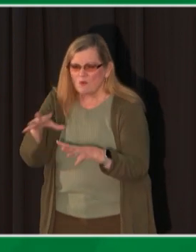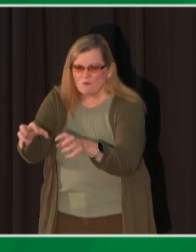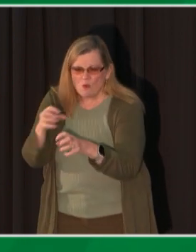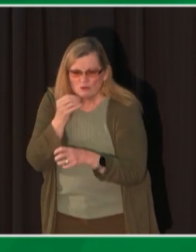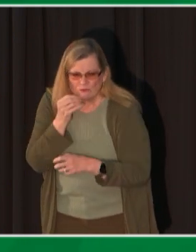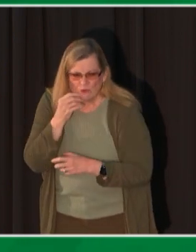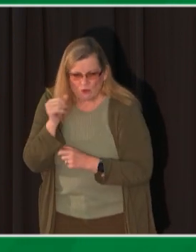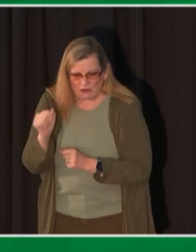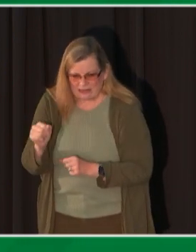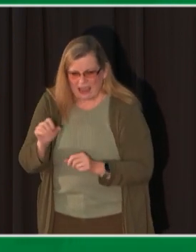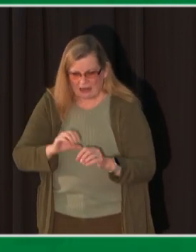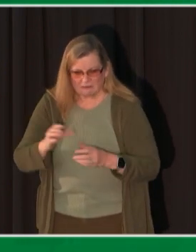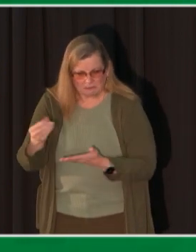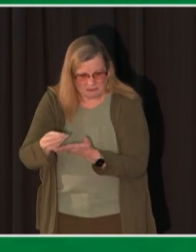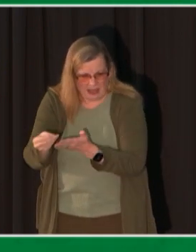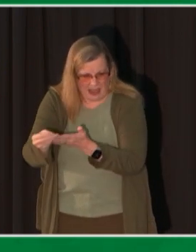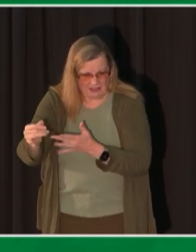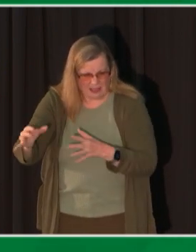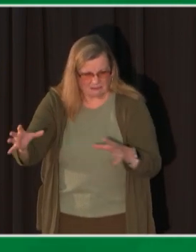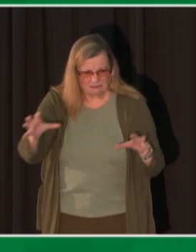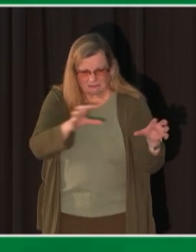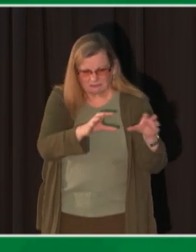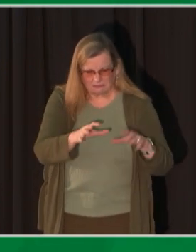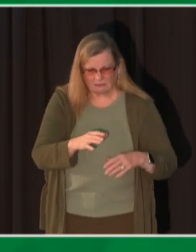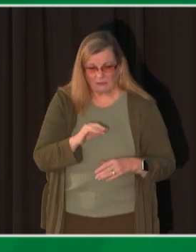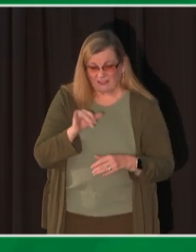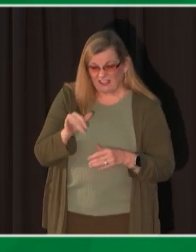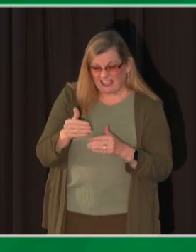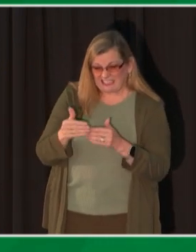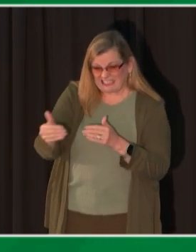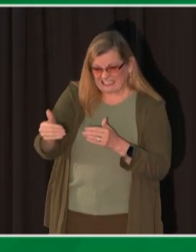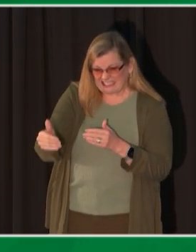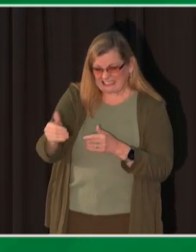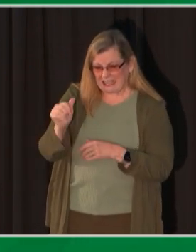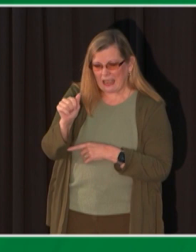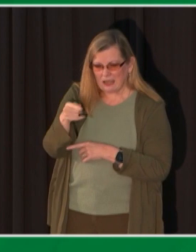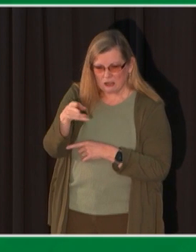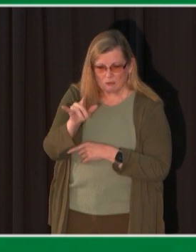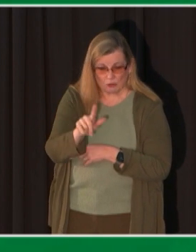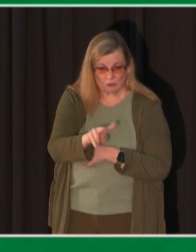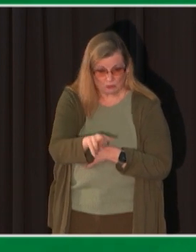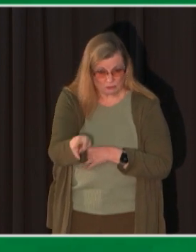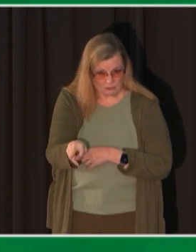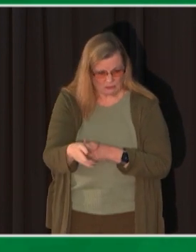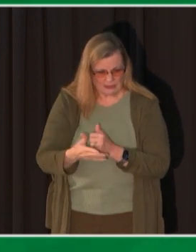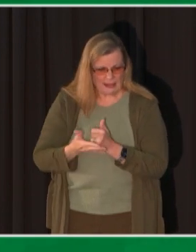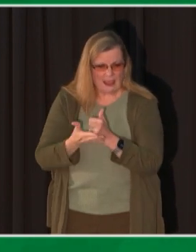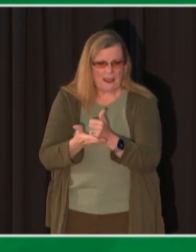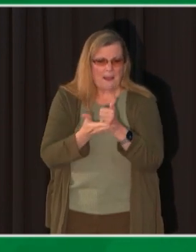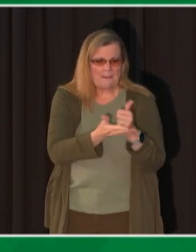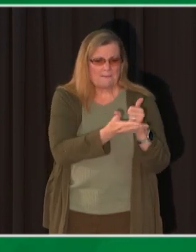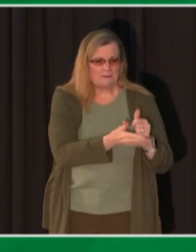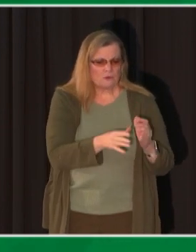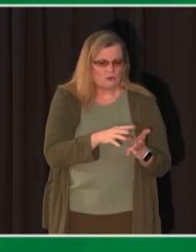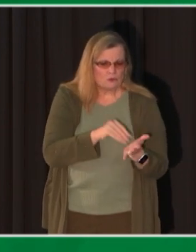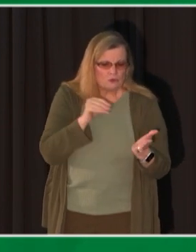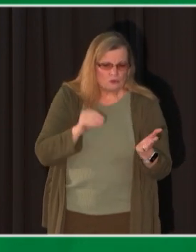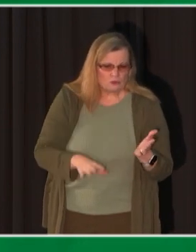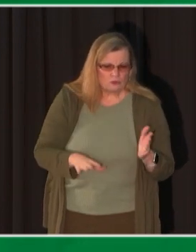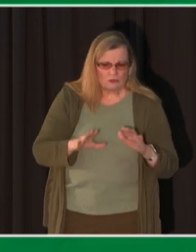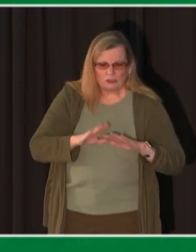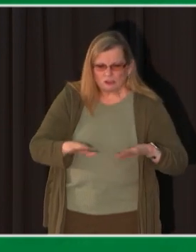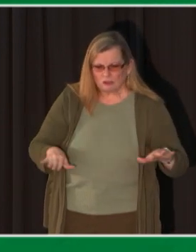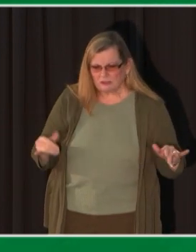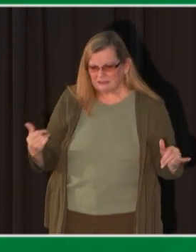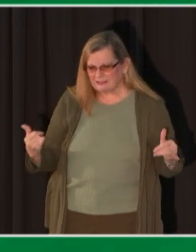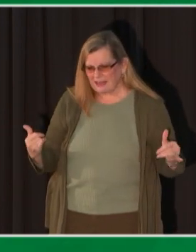on April the 22nd to help children manage stress and understand what's